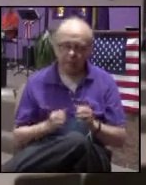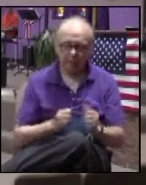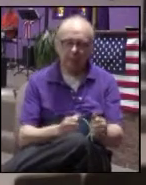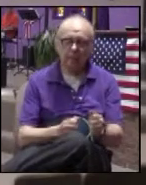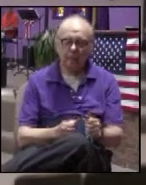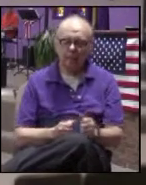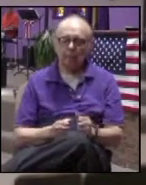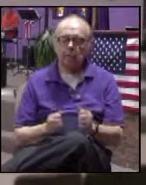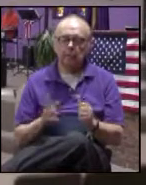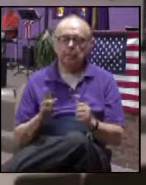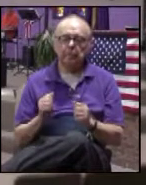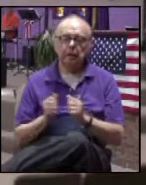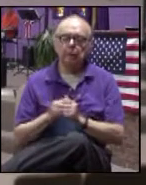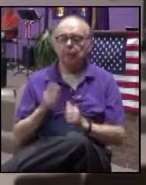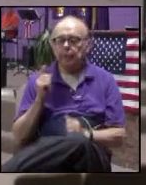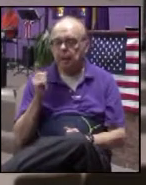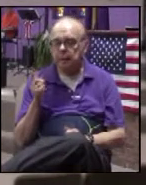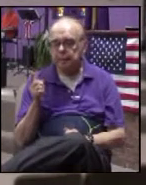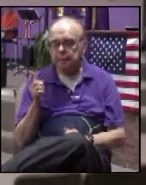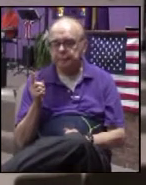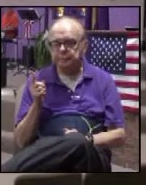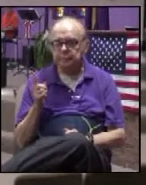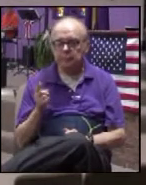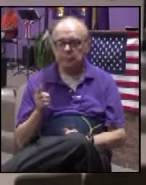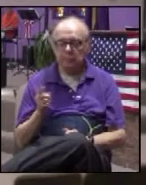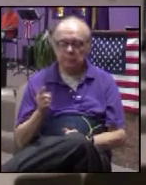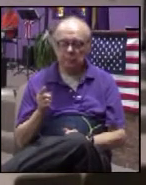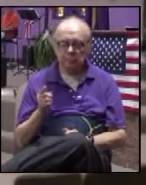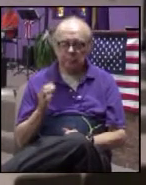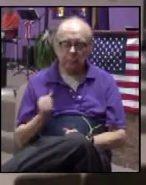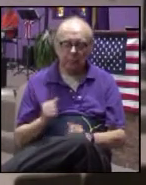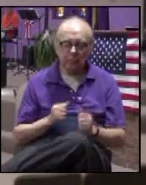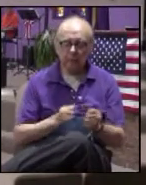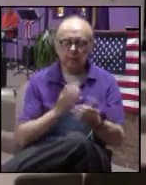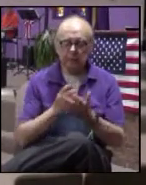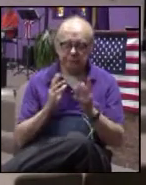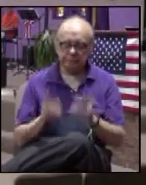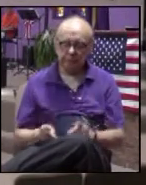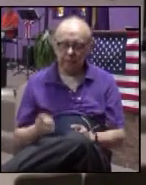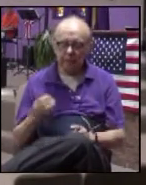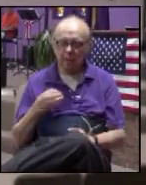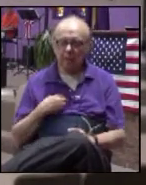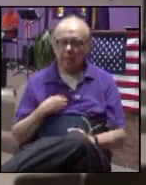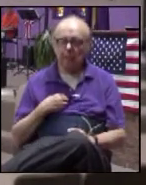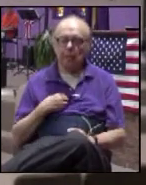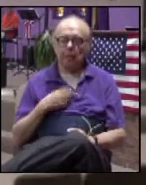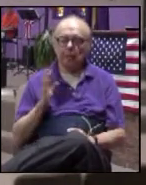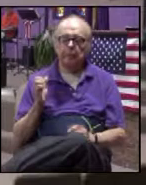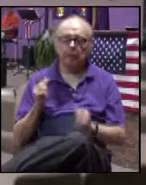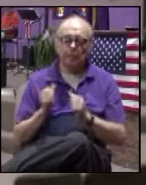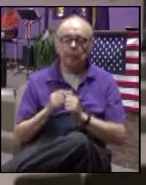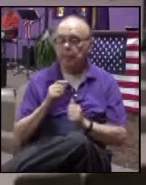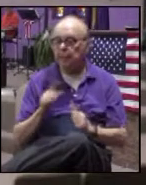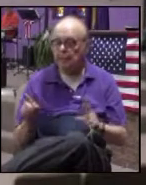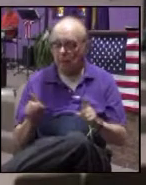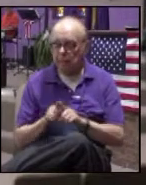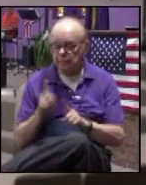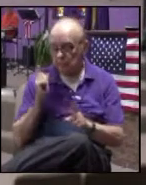be with Him. In order to follow somebody, you have to be with them,